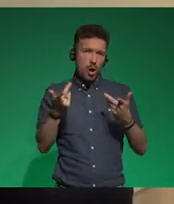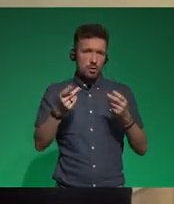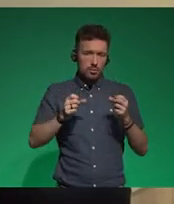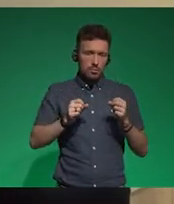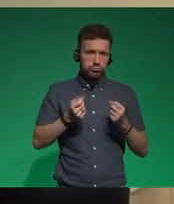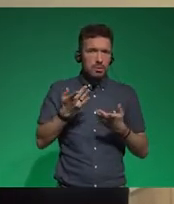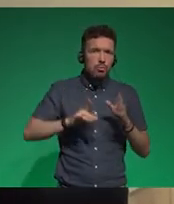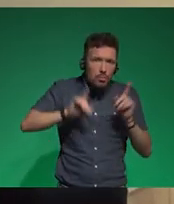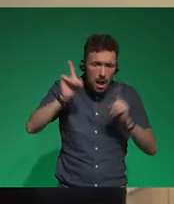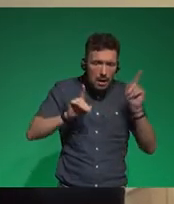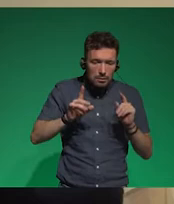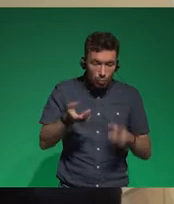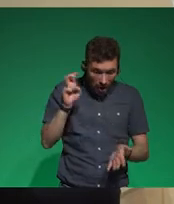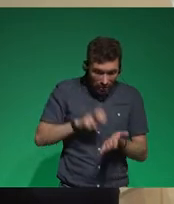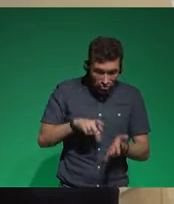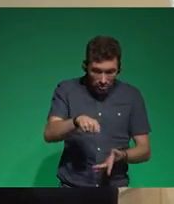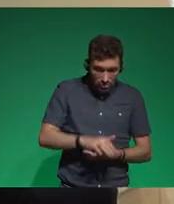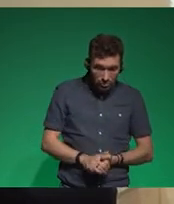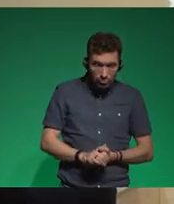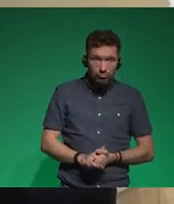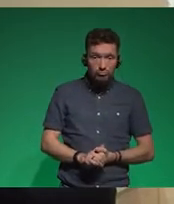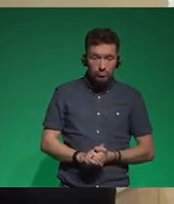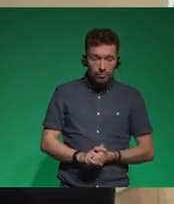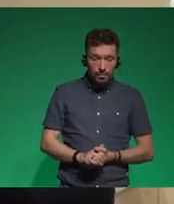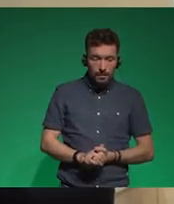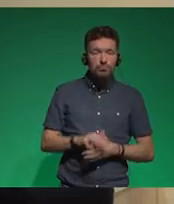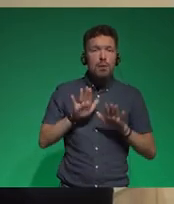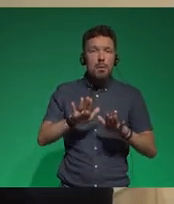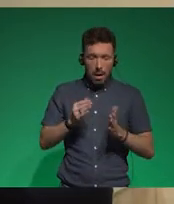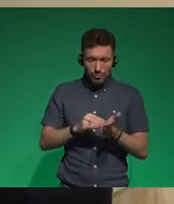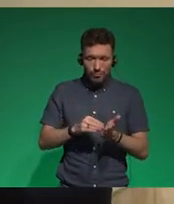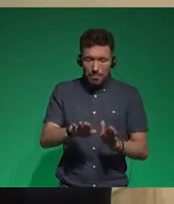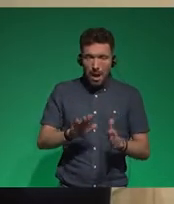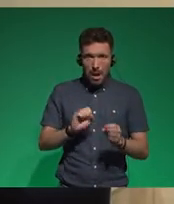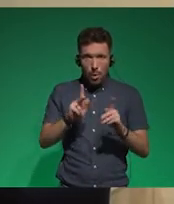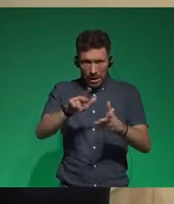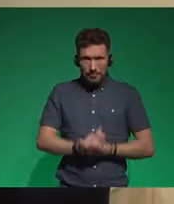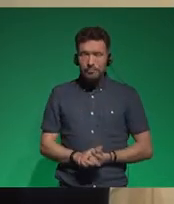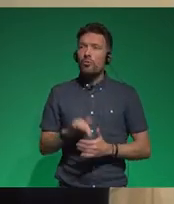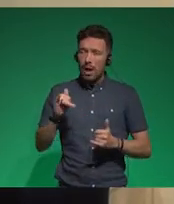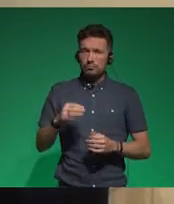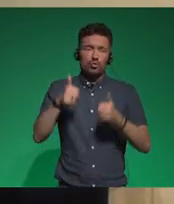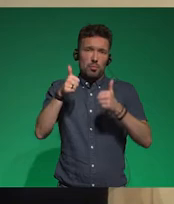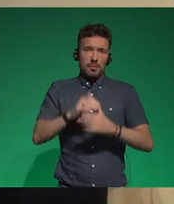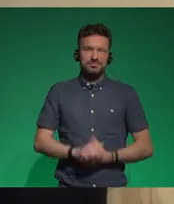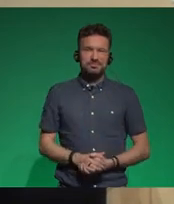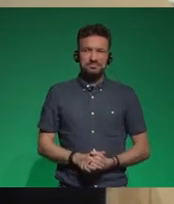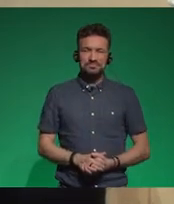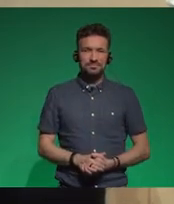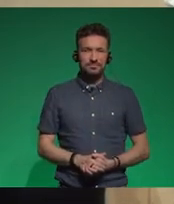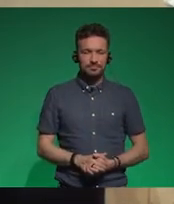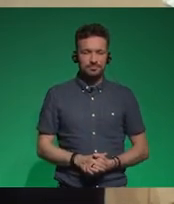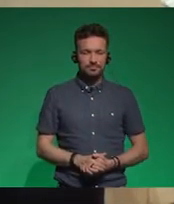Trinti? Would you be with us? Yes, of course. Thank you. Okay. Yeah, then, that's great. Yeah, the film very much